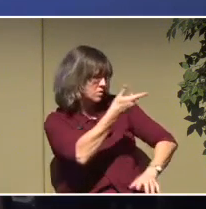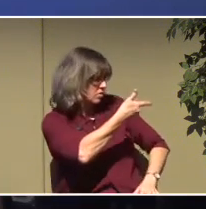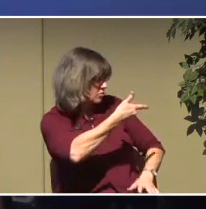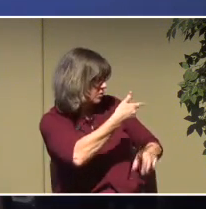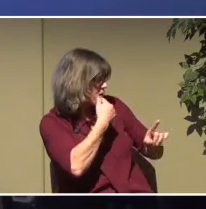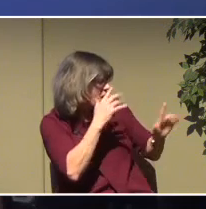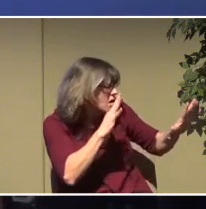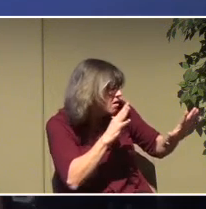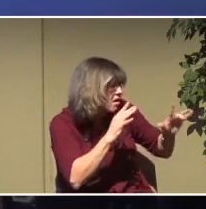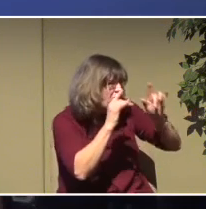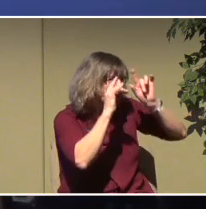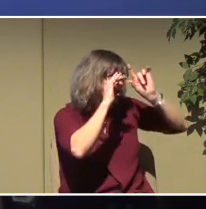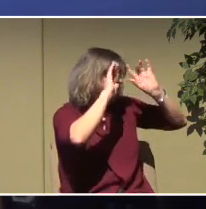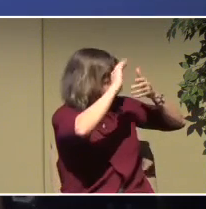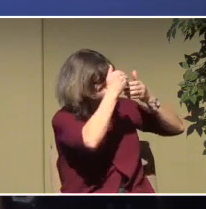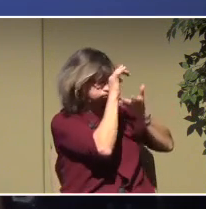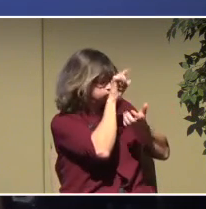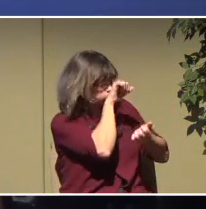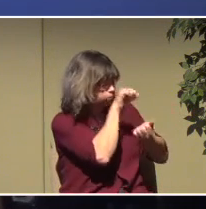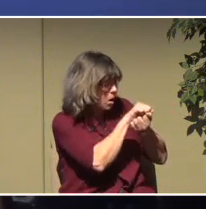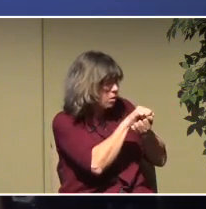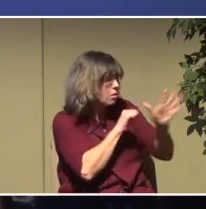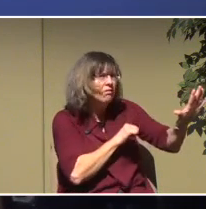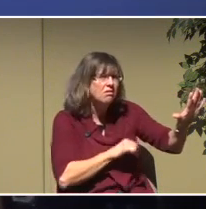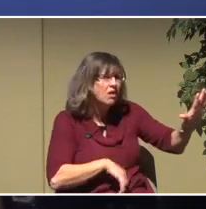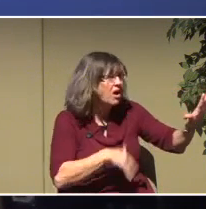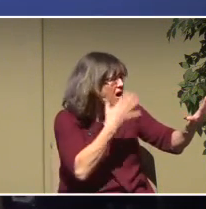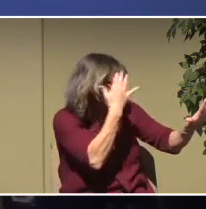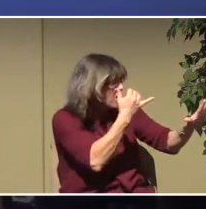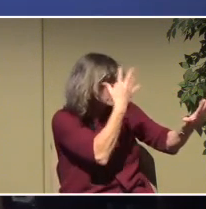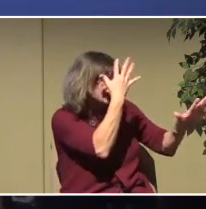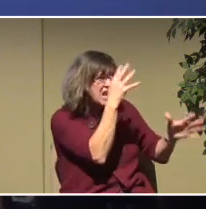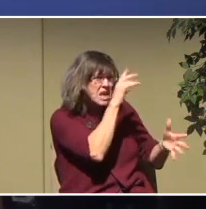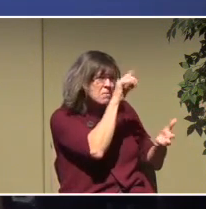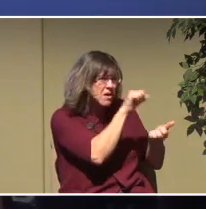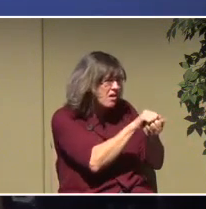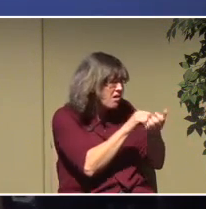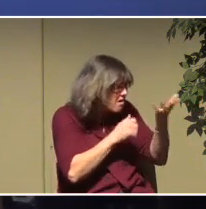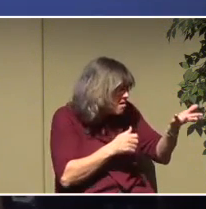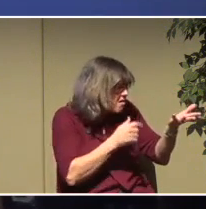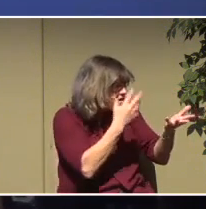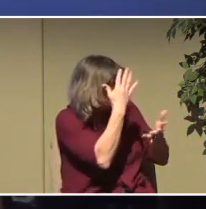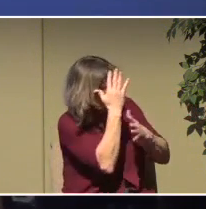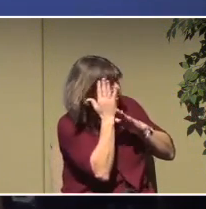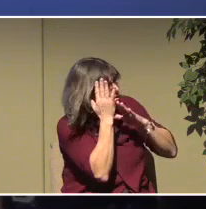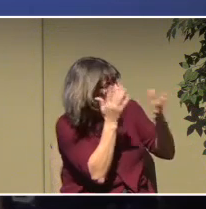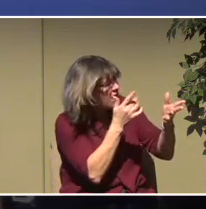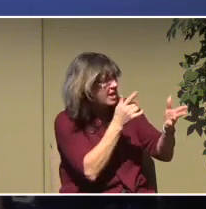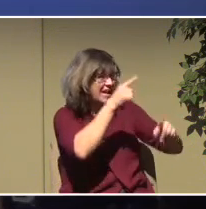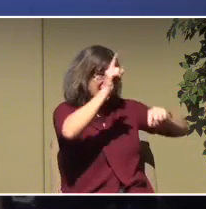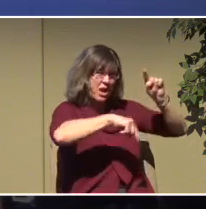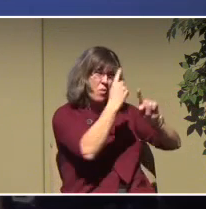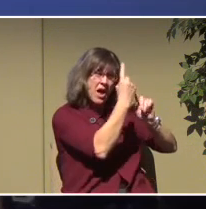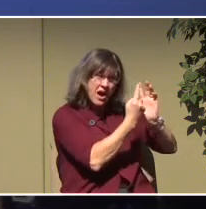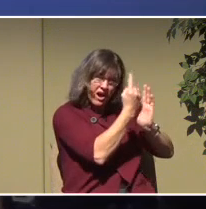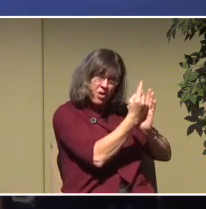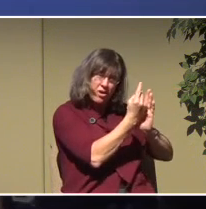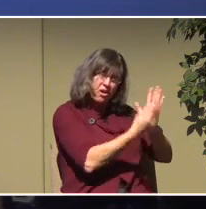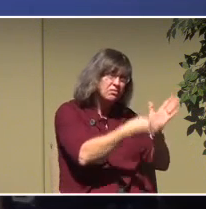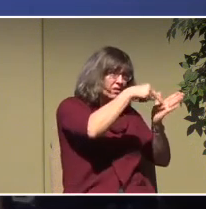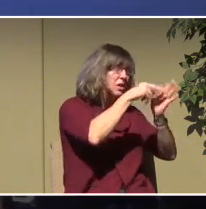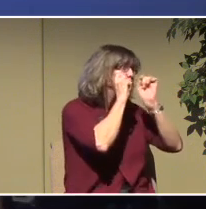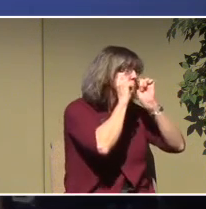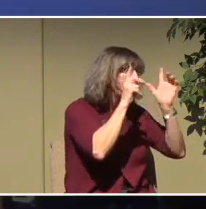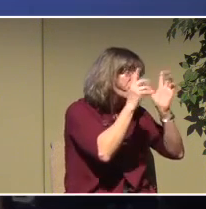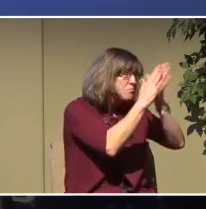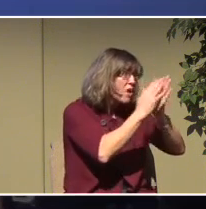asleep? Could you not keep watch for 1 hour? Watch and pray so that you will not fall into temptation. The